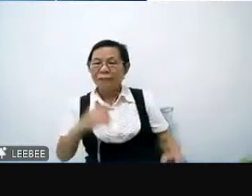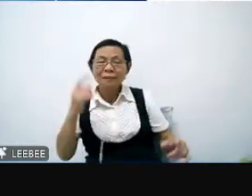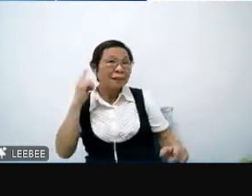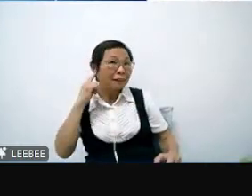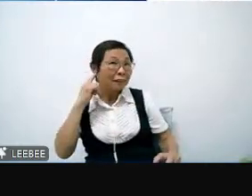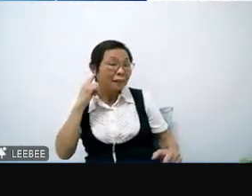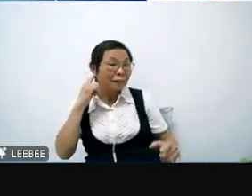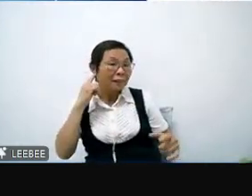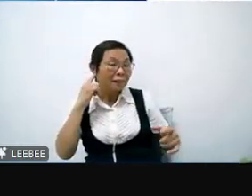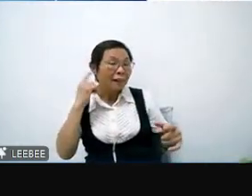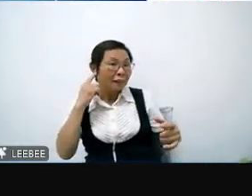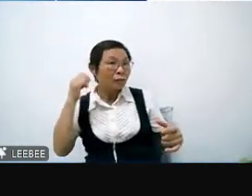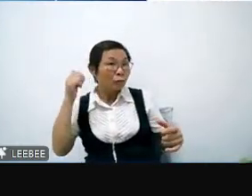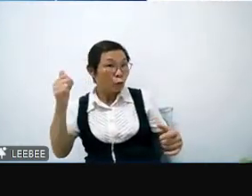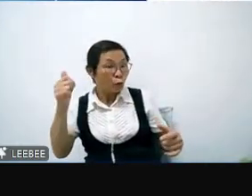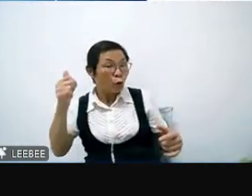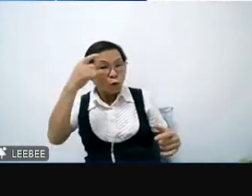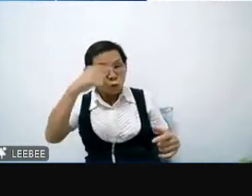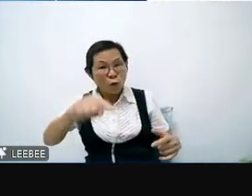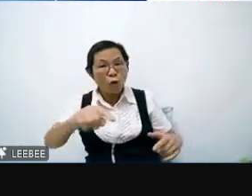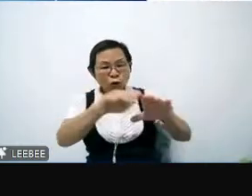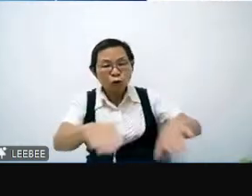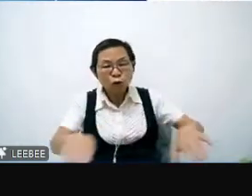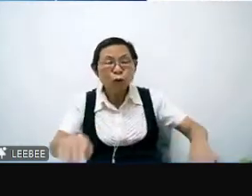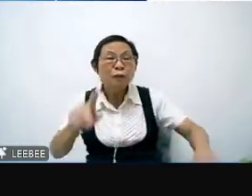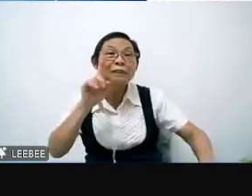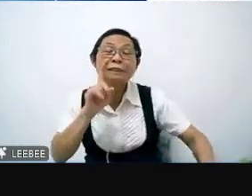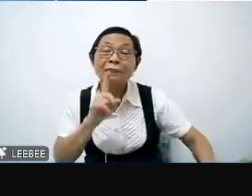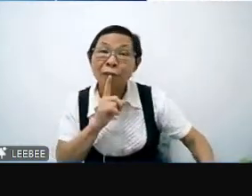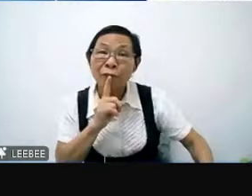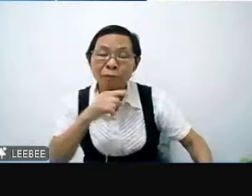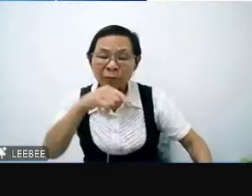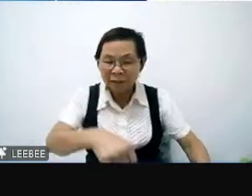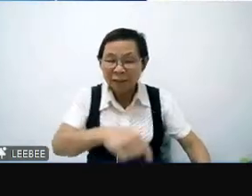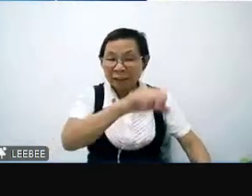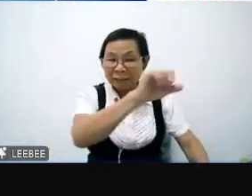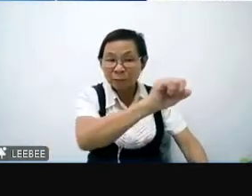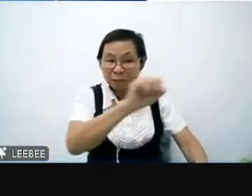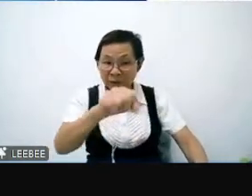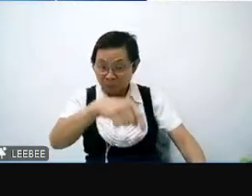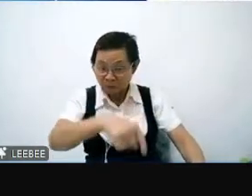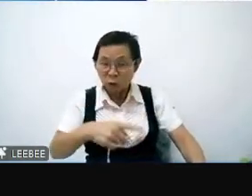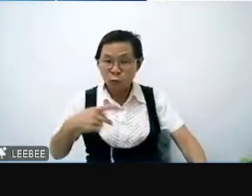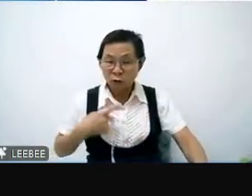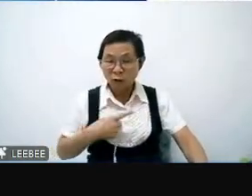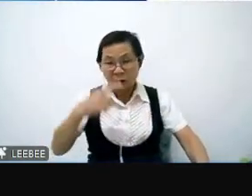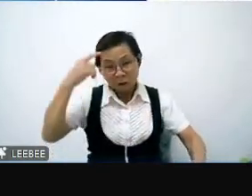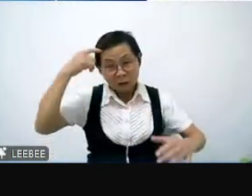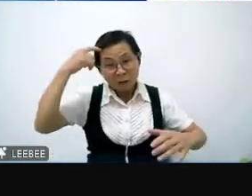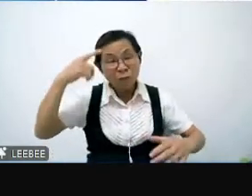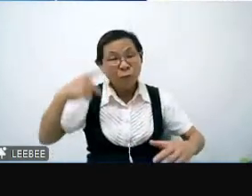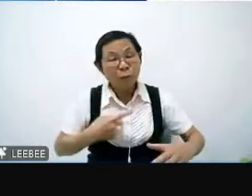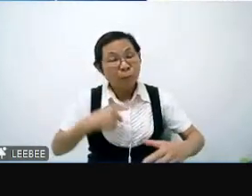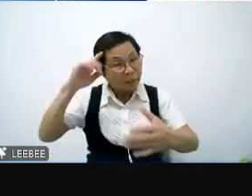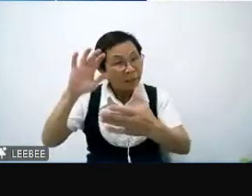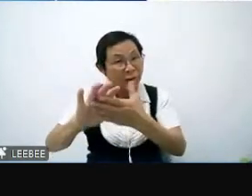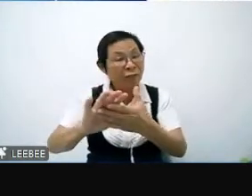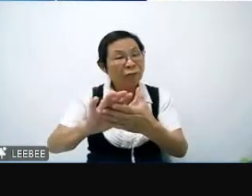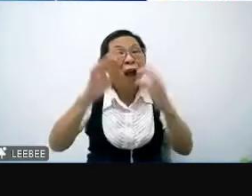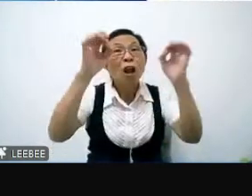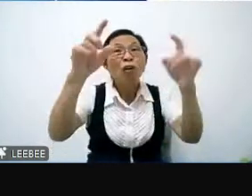children with hearing impairments. At SEAMEO SEN, we firmly believe that inclusive education begins